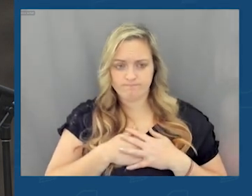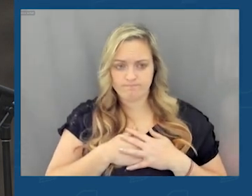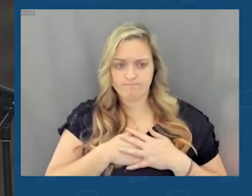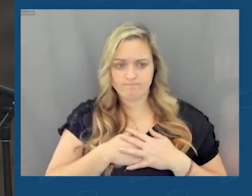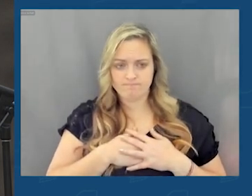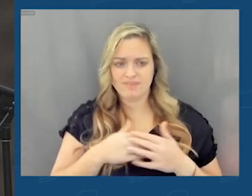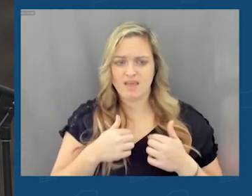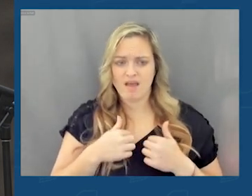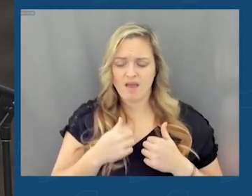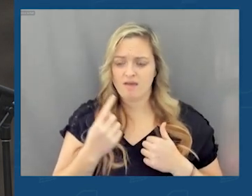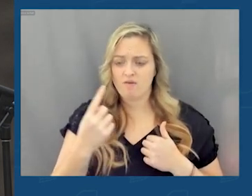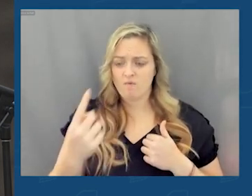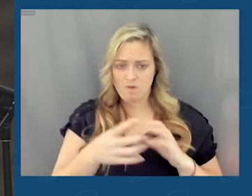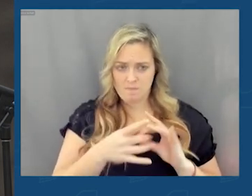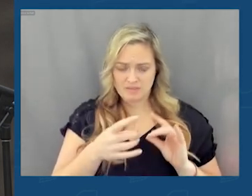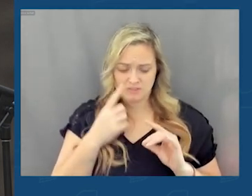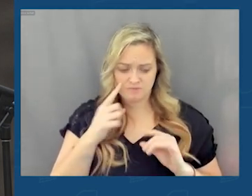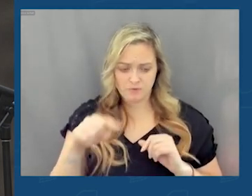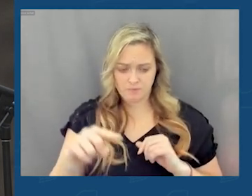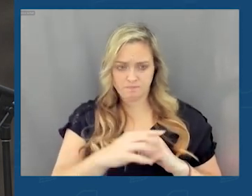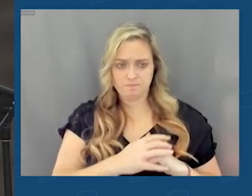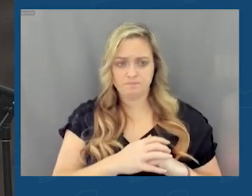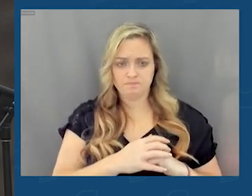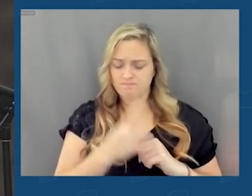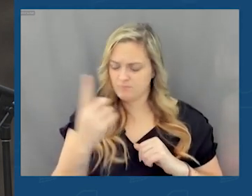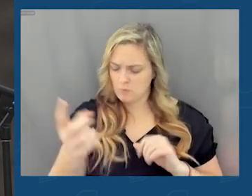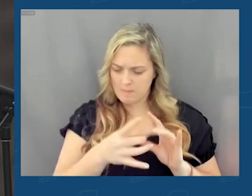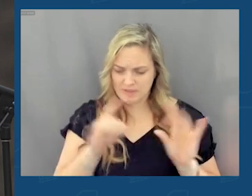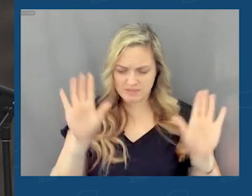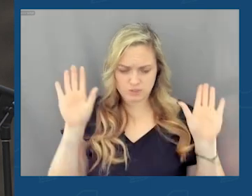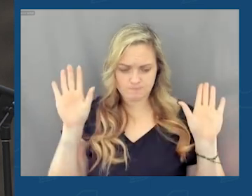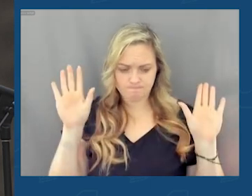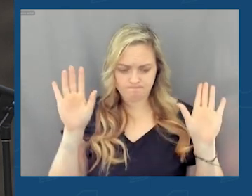I have one message. I have one message.